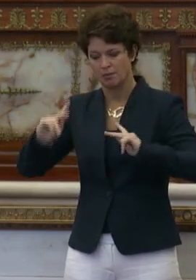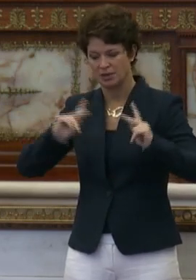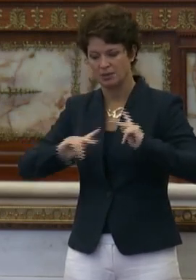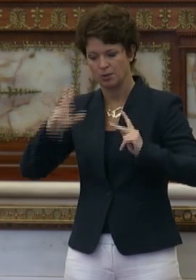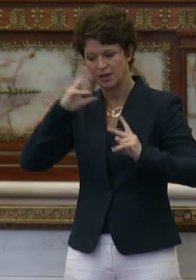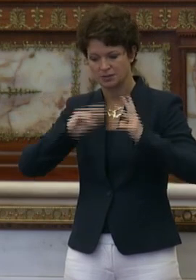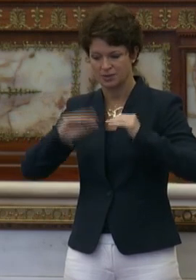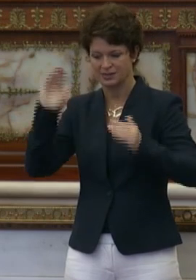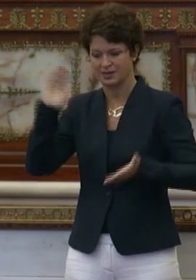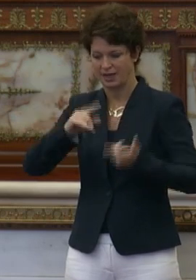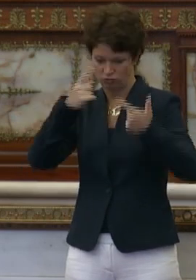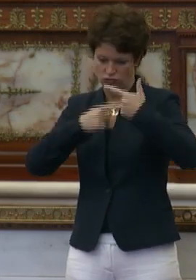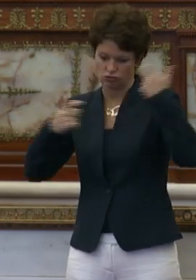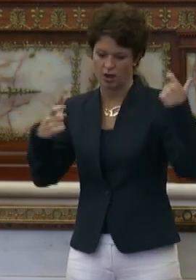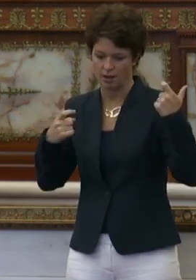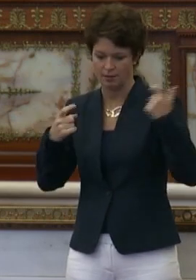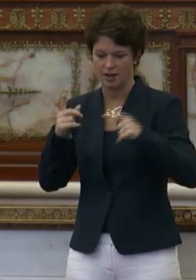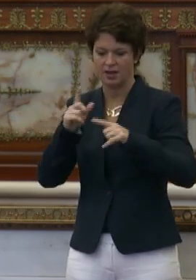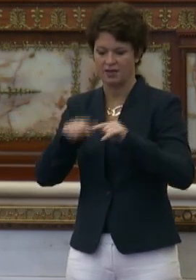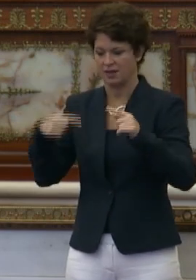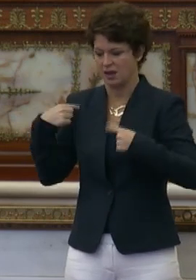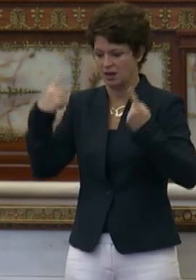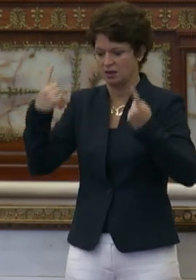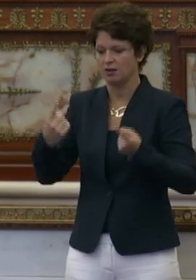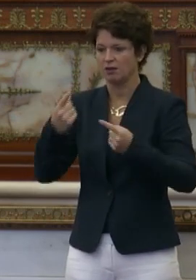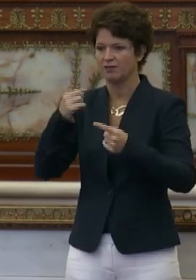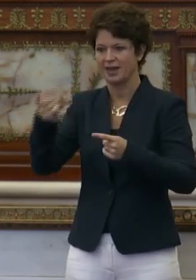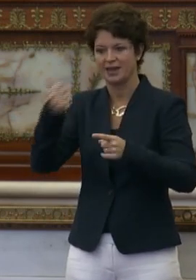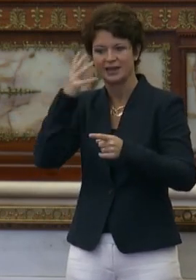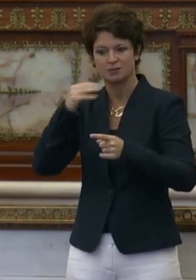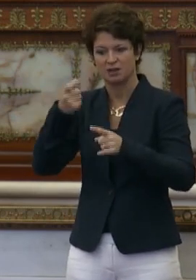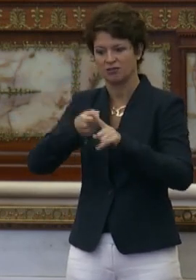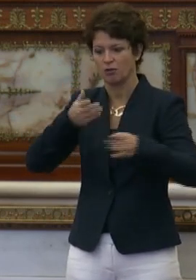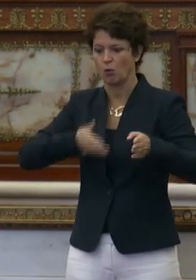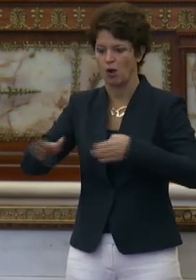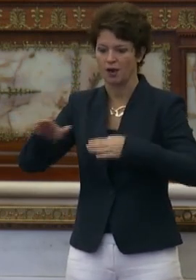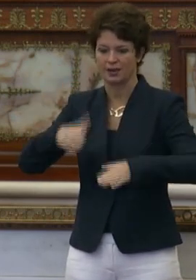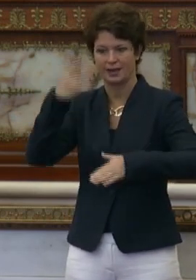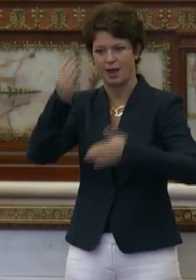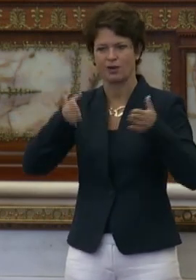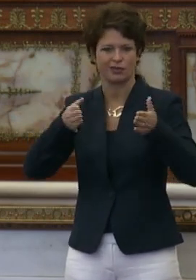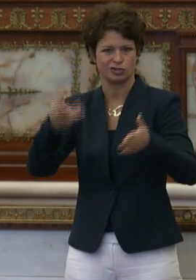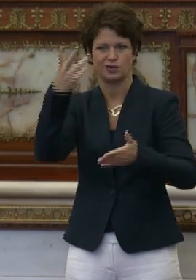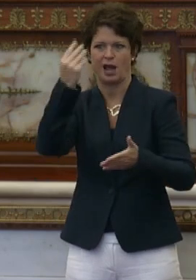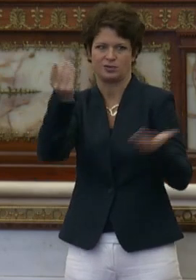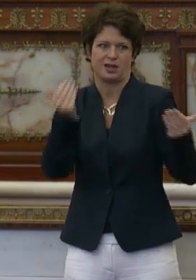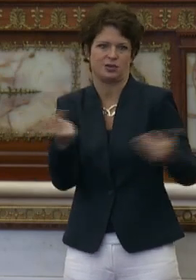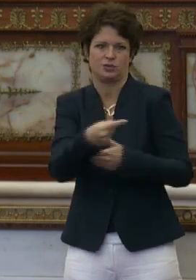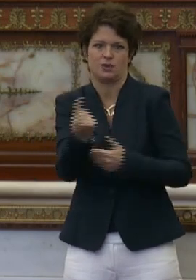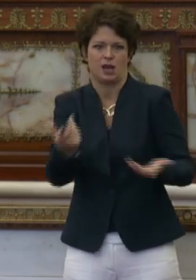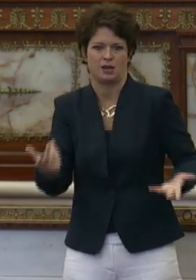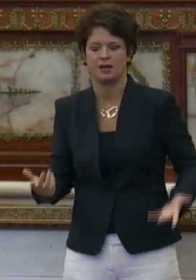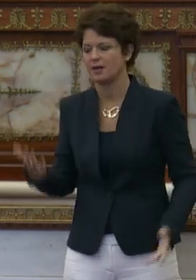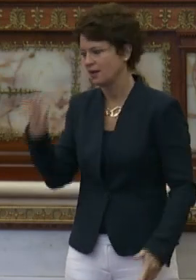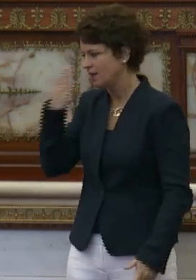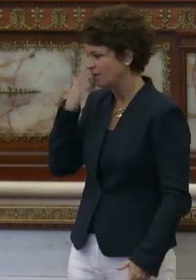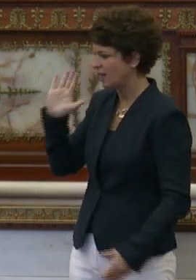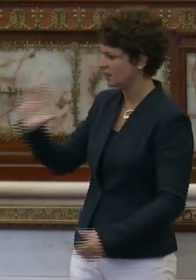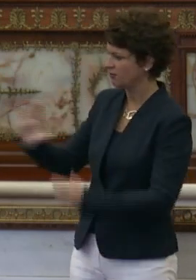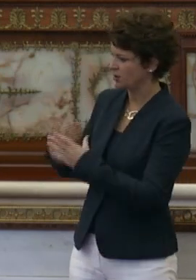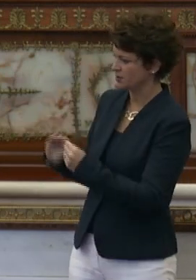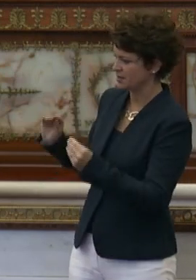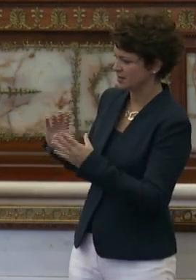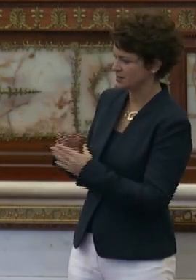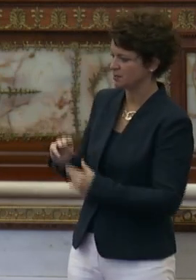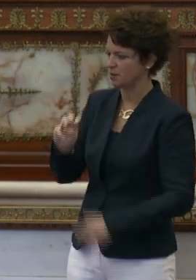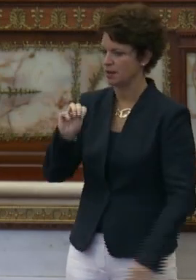less trauma than what they already do from just walking in the street outside. Thank you. That's it. Thank you for your